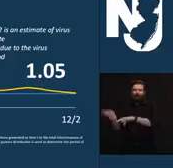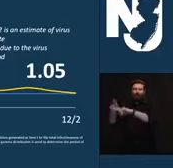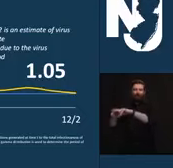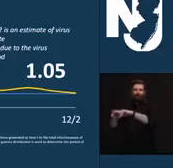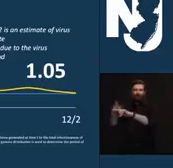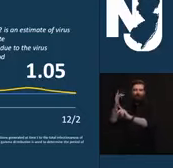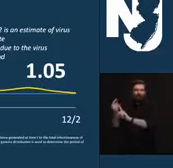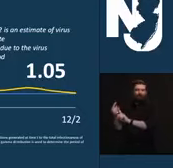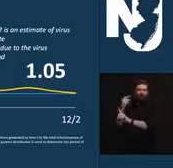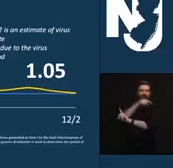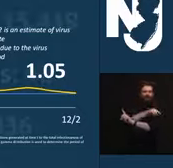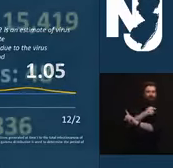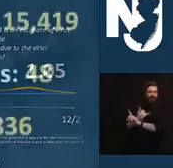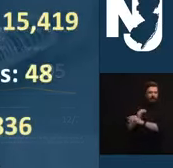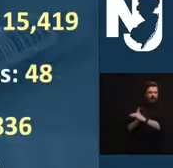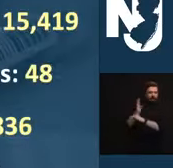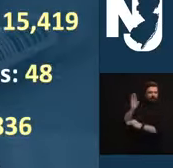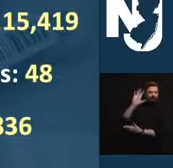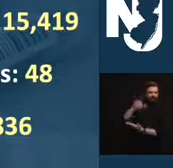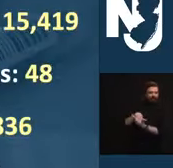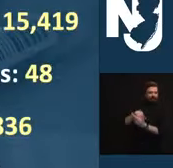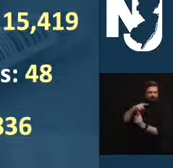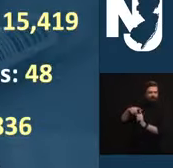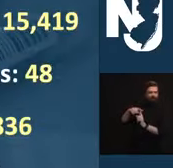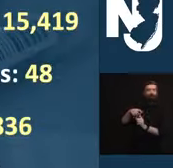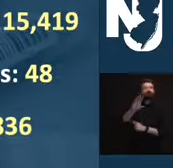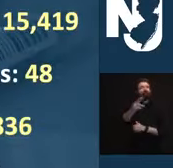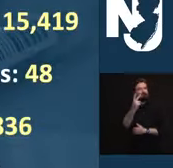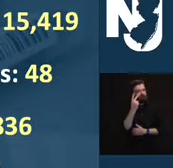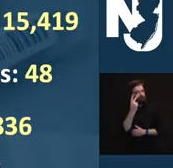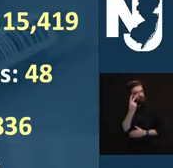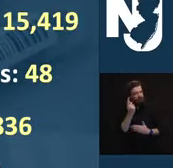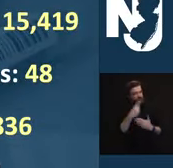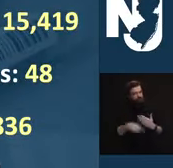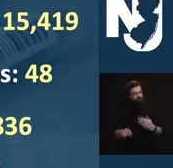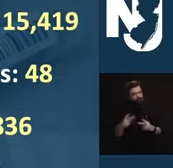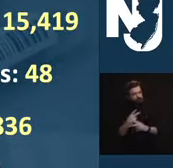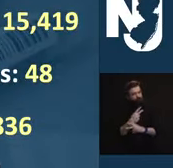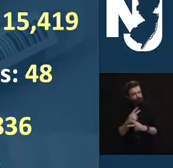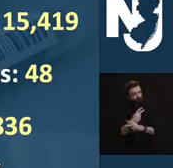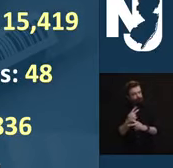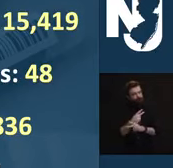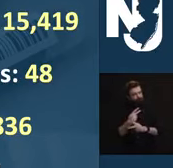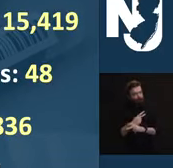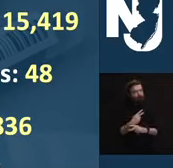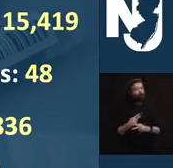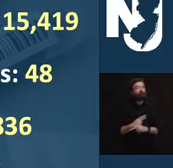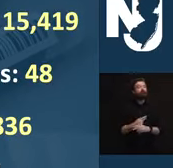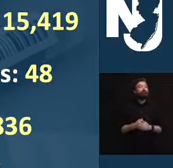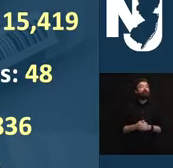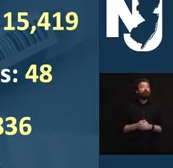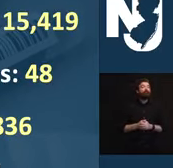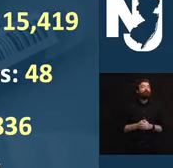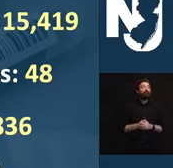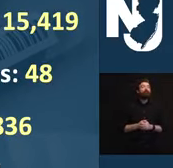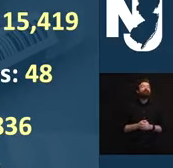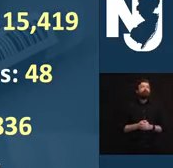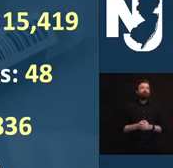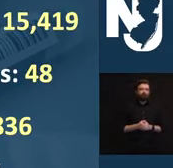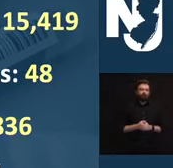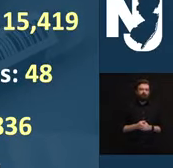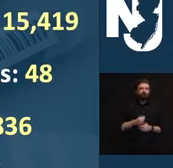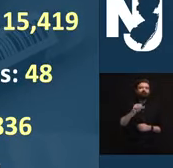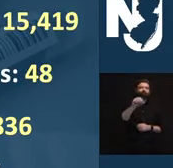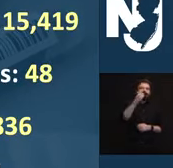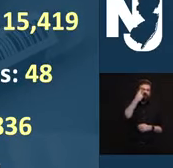objective. Today, with a heavy heart, we're confirming another 48 losses of lives from COVID-19. That